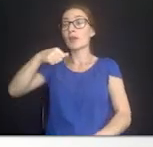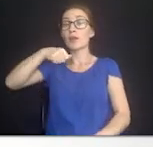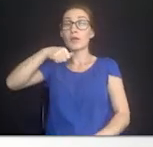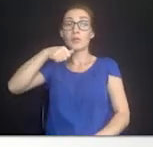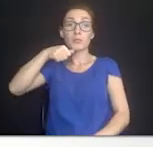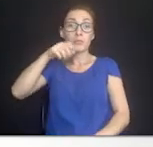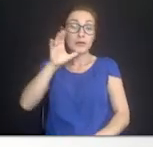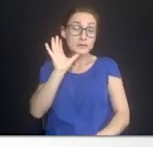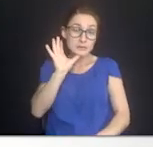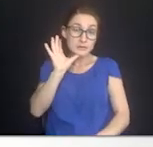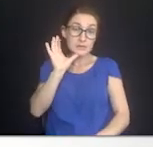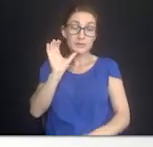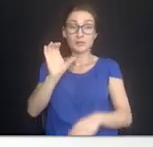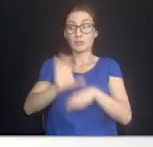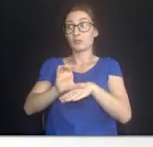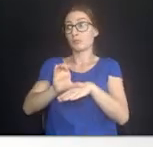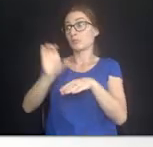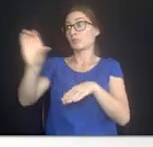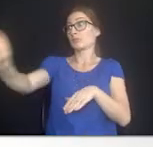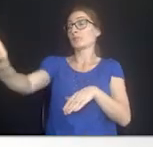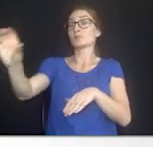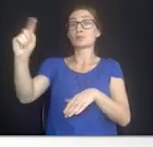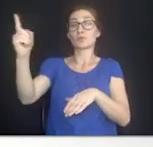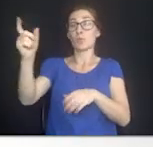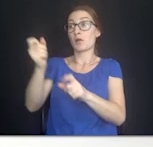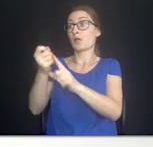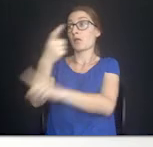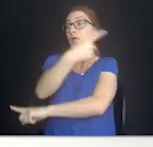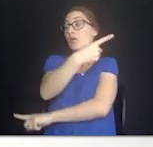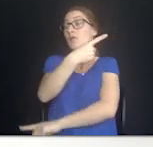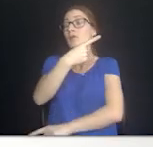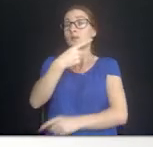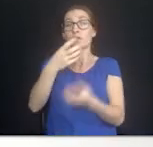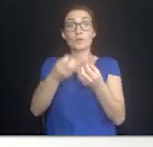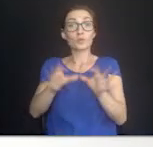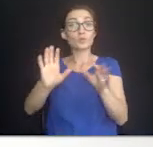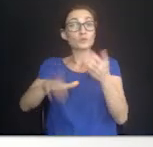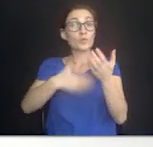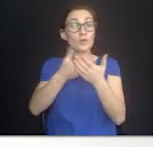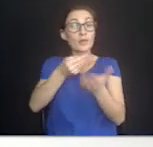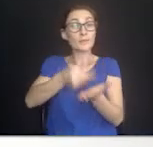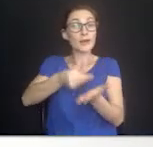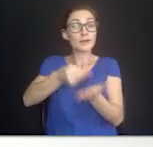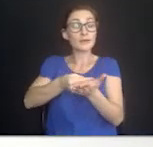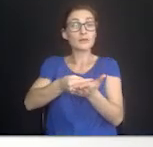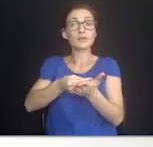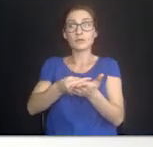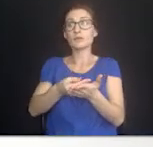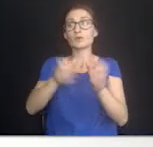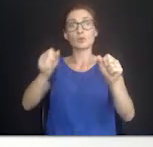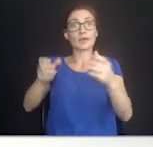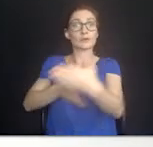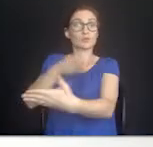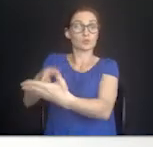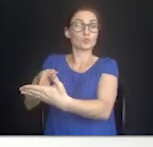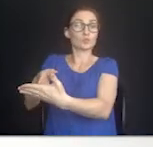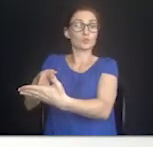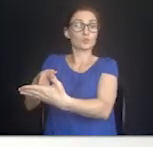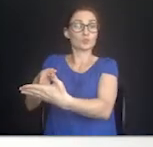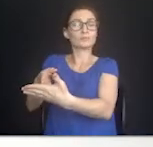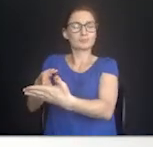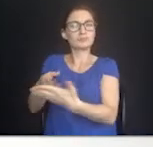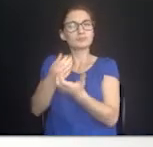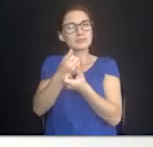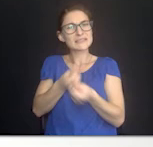the funds to Bernie Madoff, right, and lose all the money, there's recourse. You can sue that corporate trustee, right? So it's very safe in